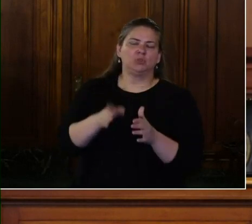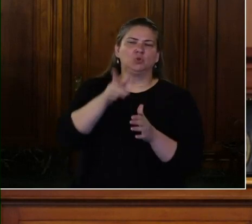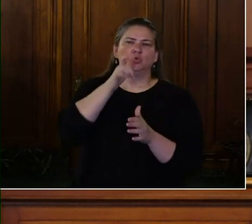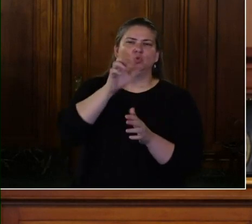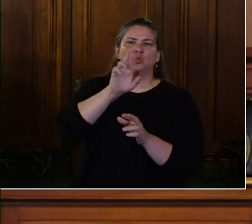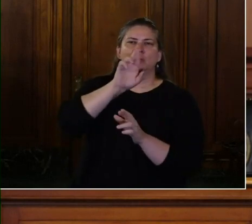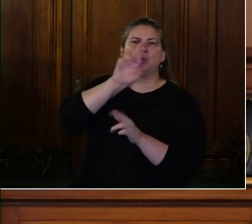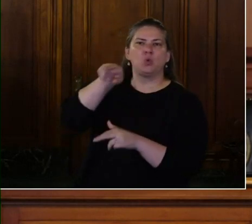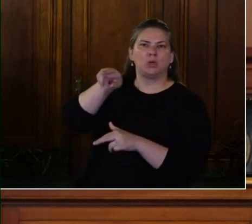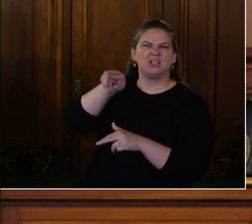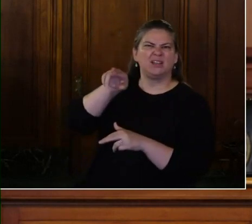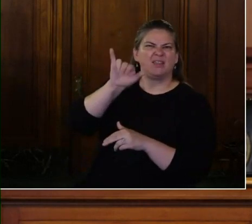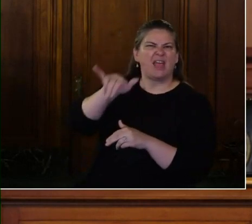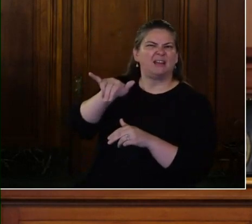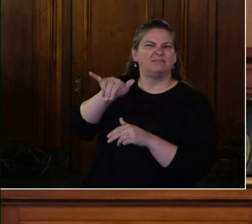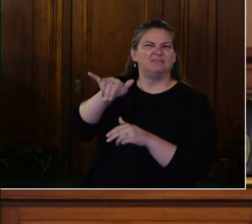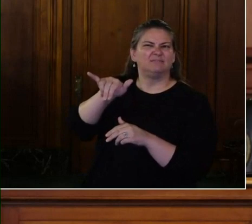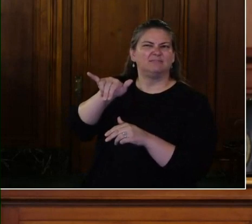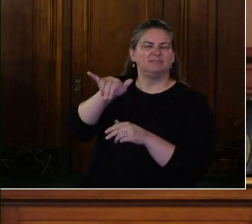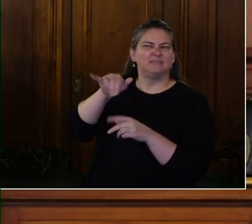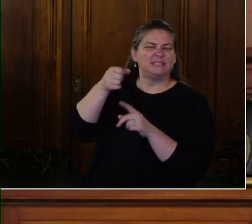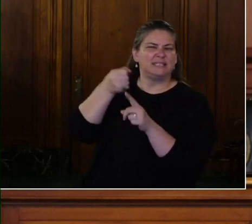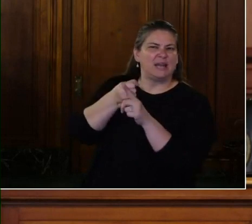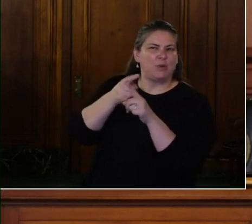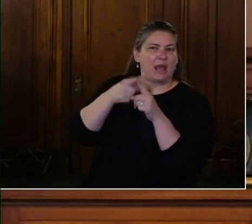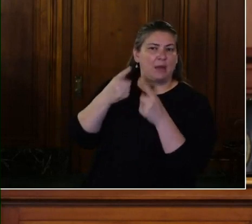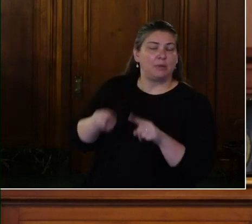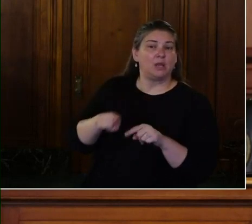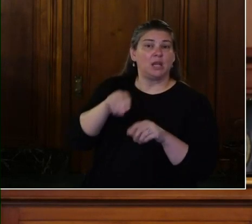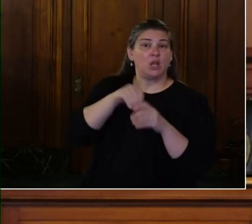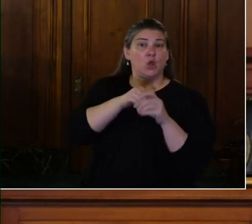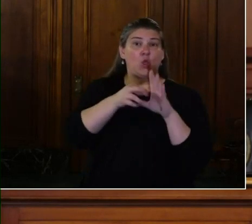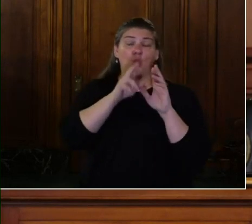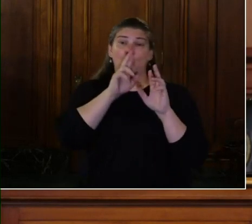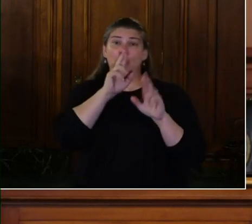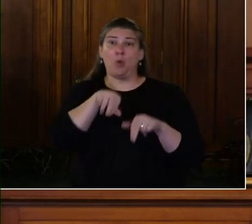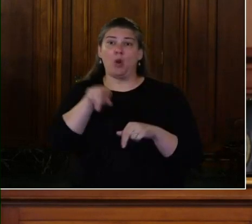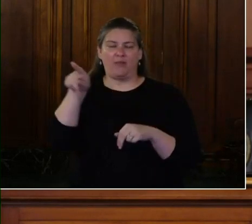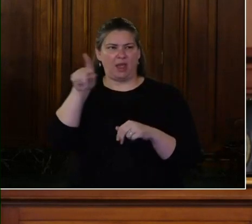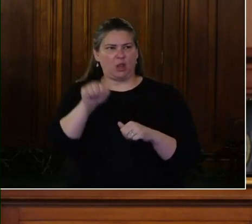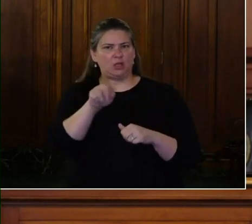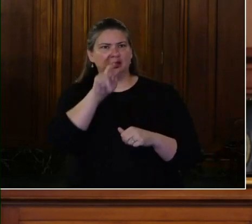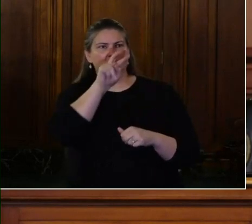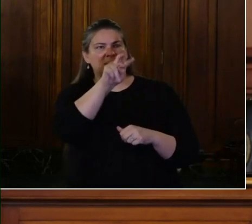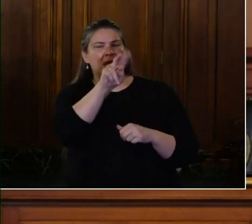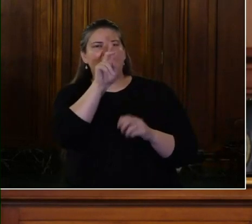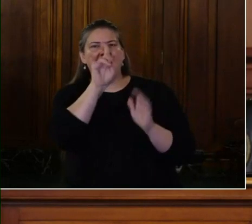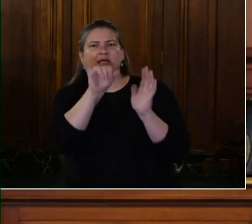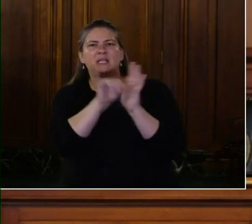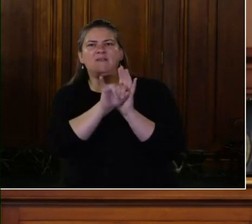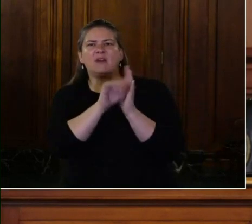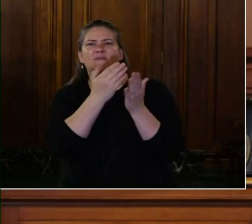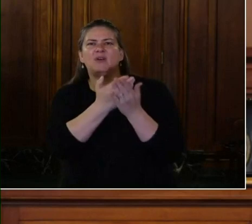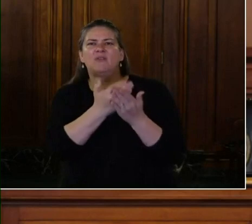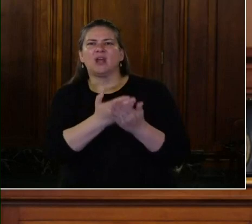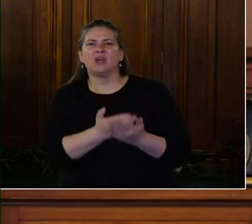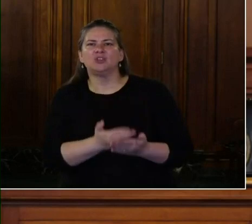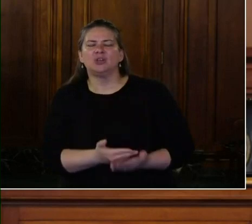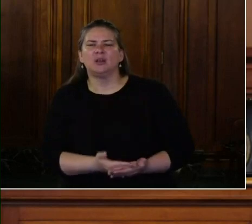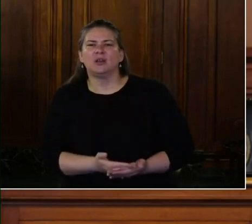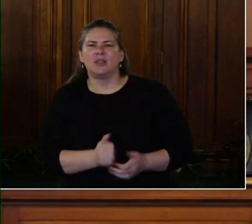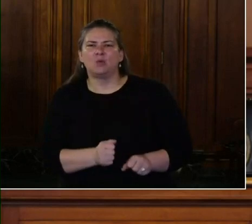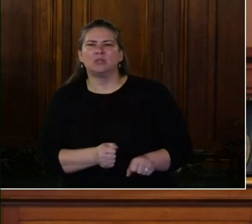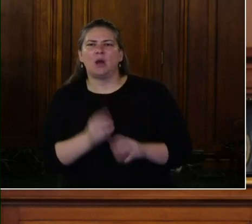incident, and according to the report, they could view identity verification documents that had been